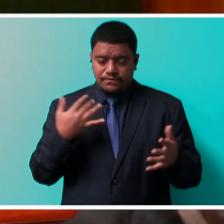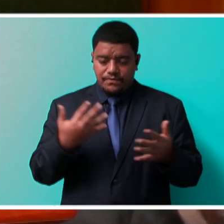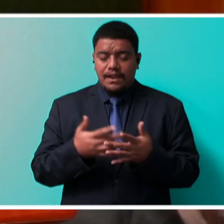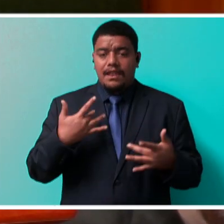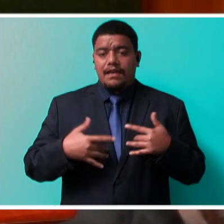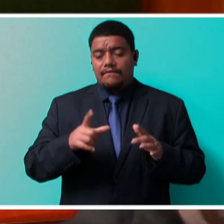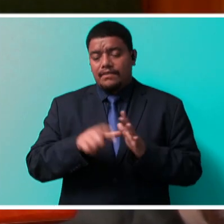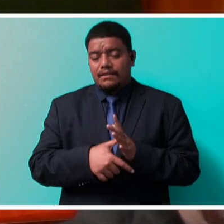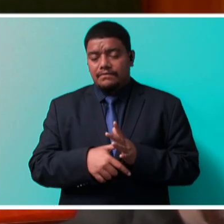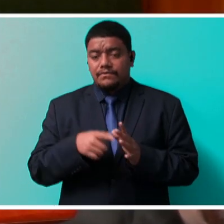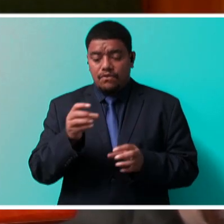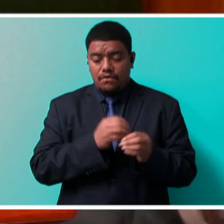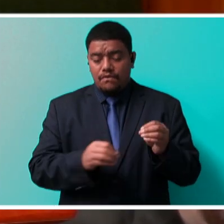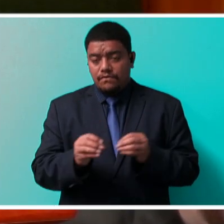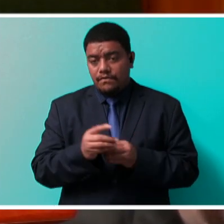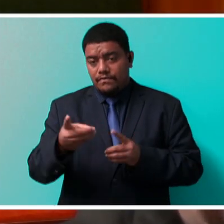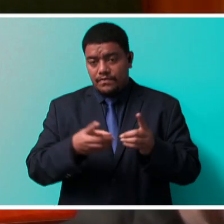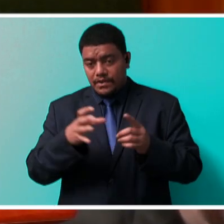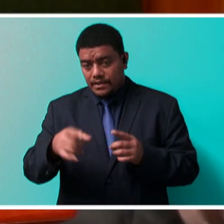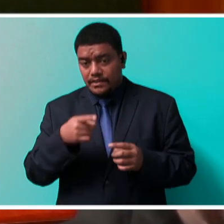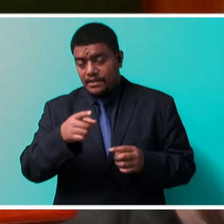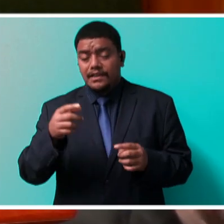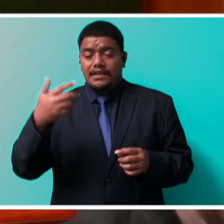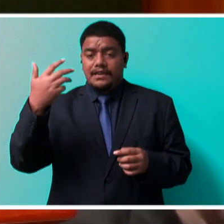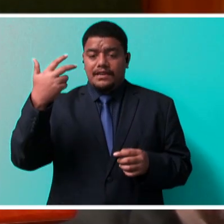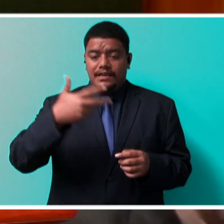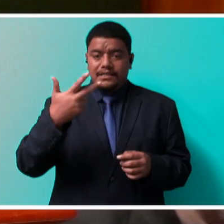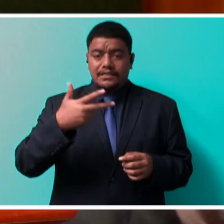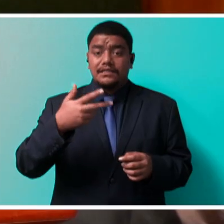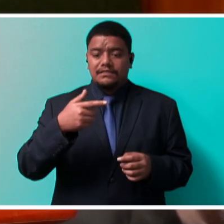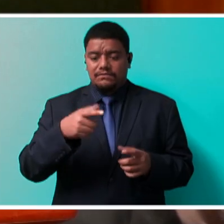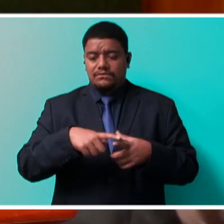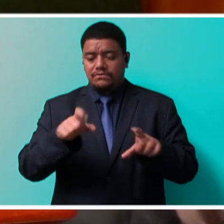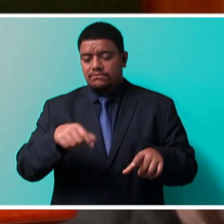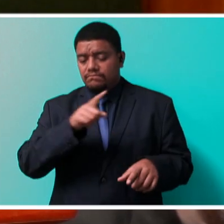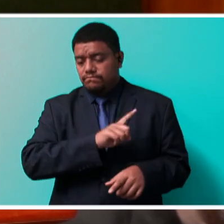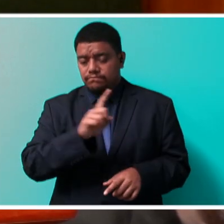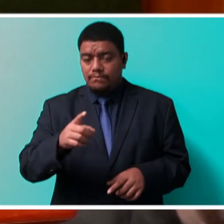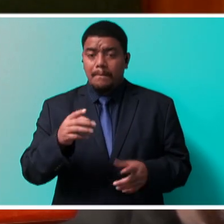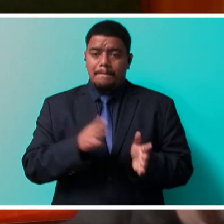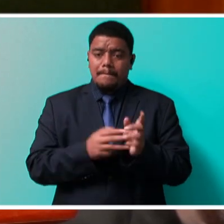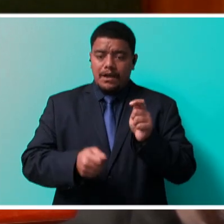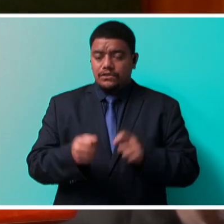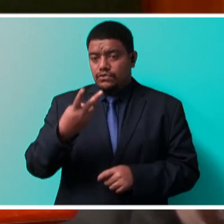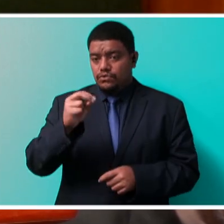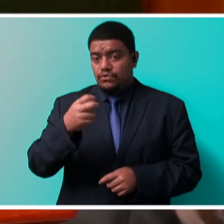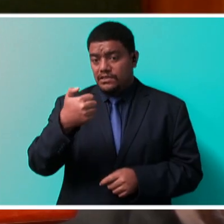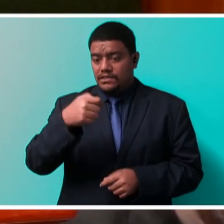The Office of the Director of Public Prosecutions recorded 18 sexual offense charges in March 2026